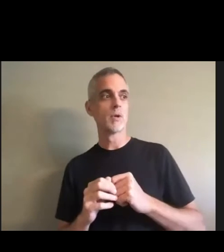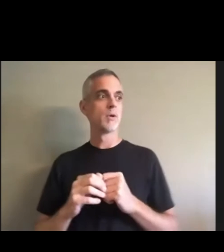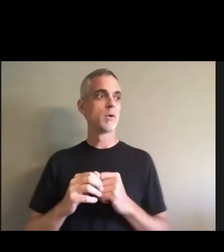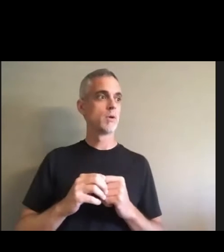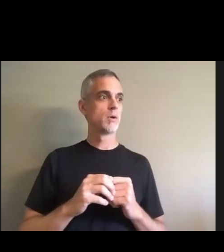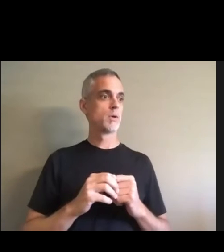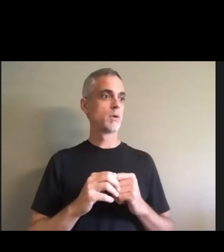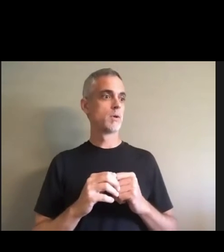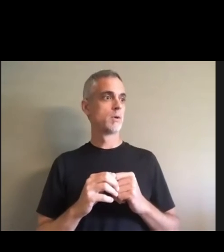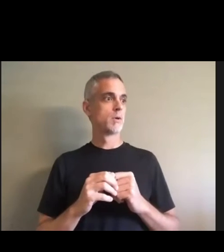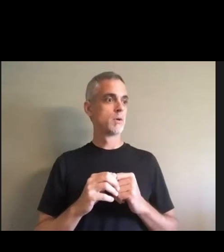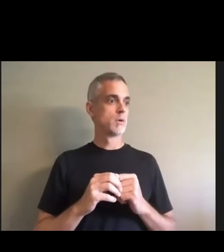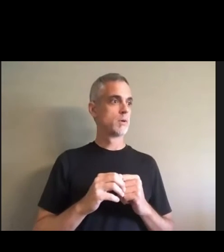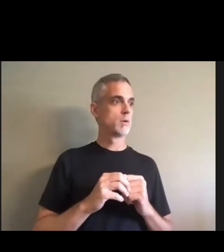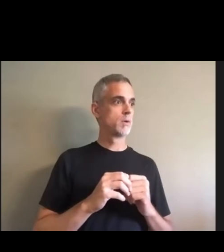Okay.